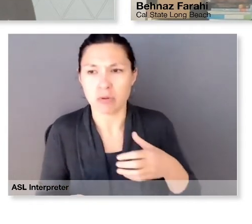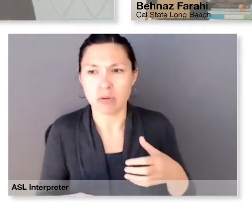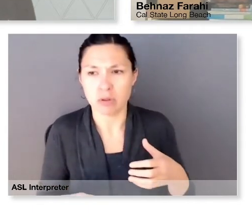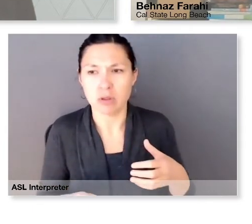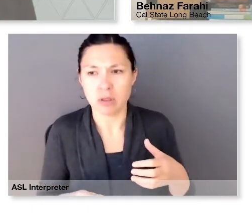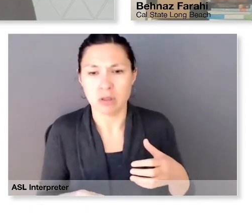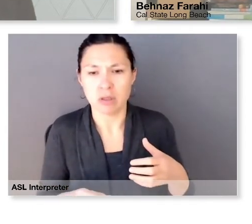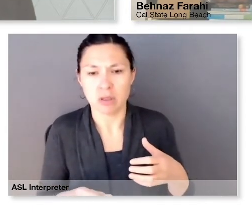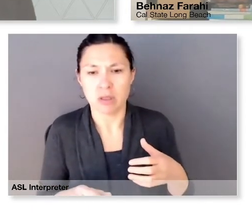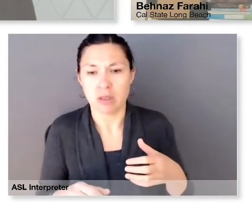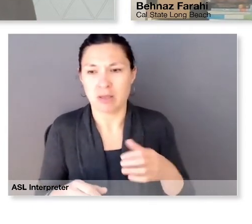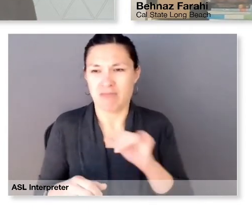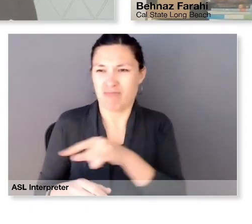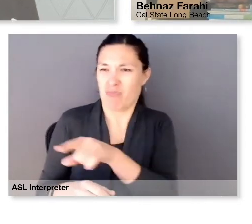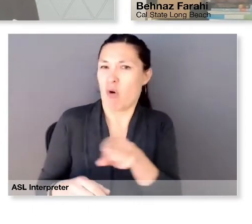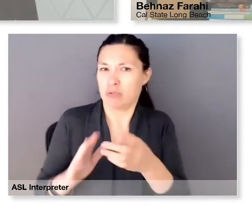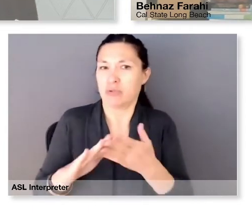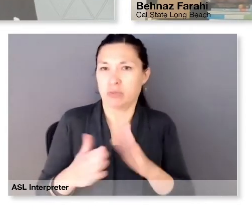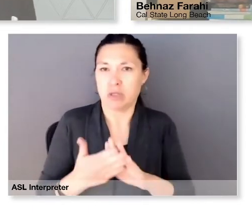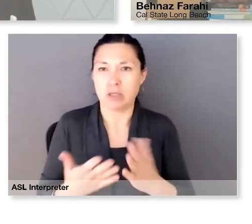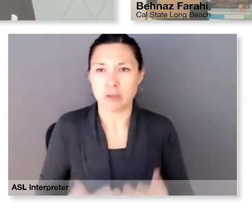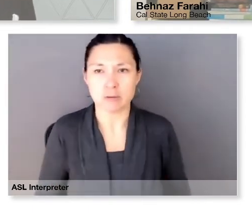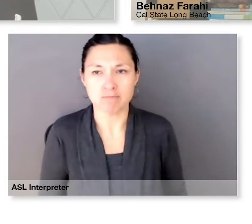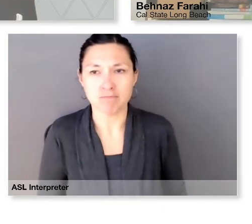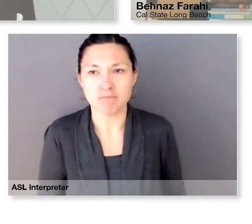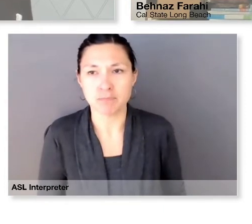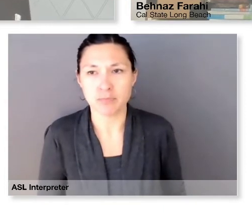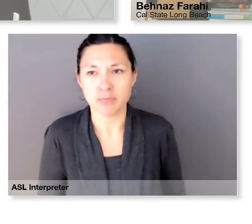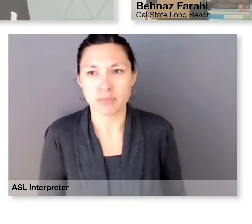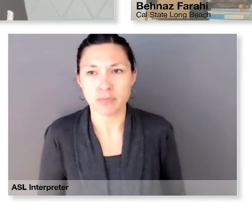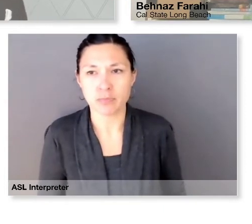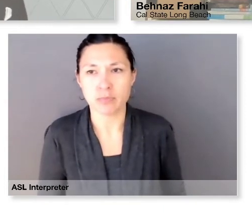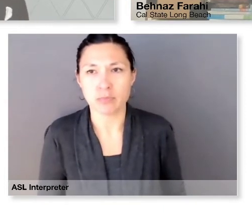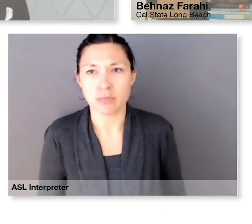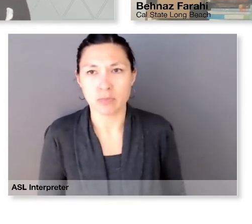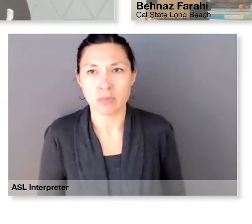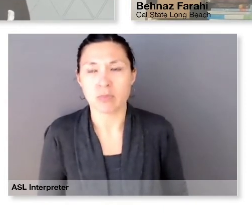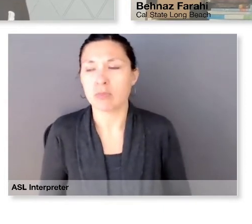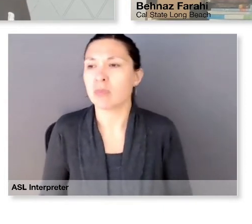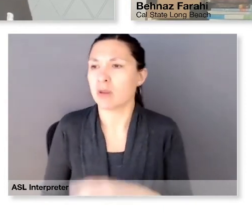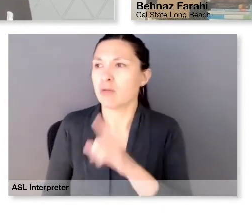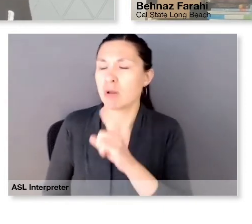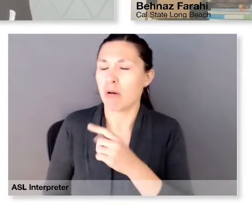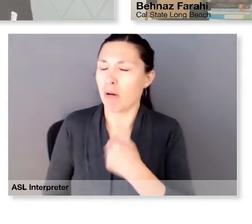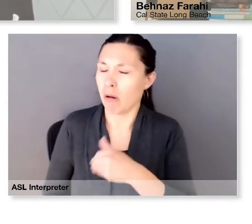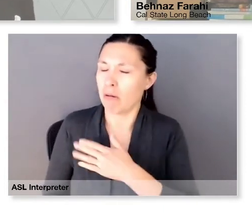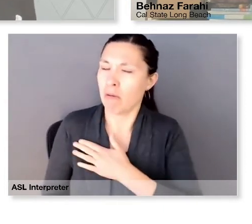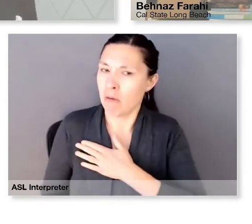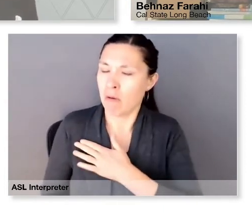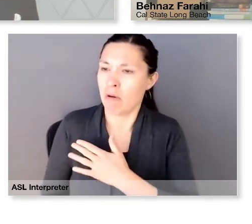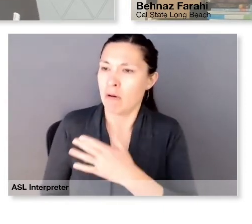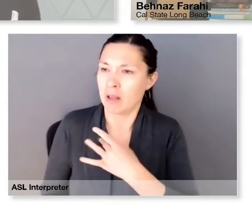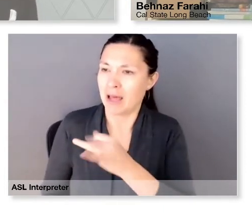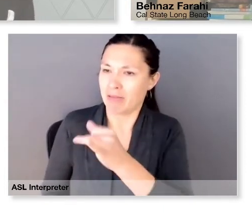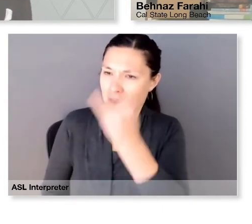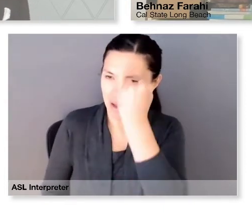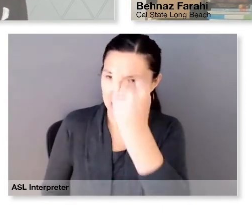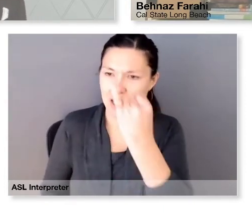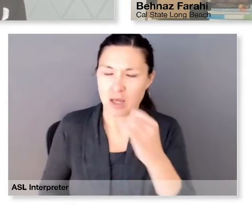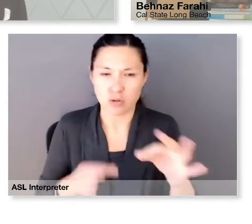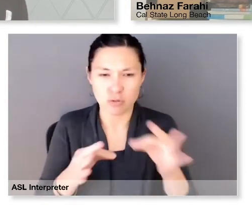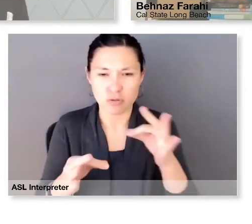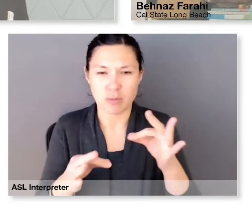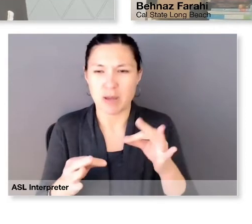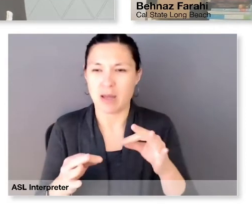those communities. Thanks. I really love this idea, that we're describing the role of the arts not